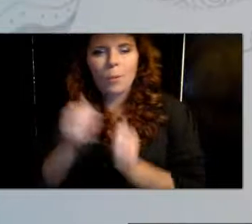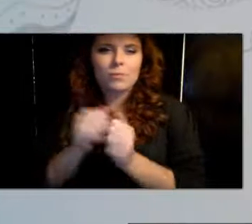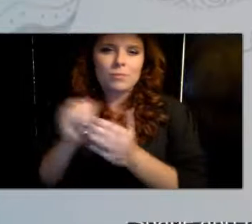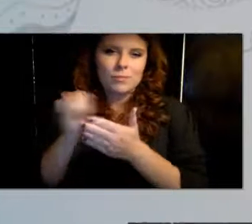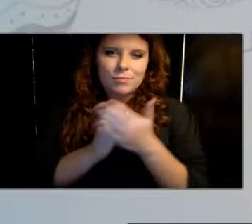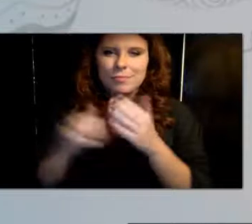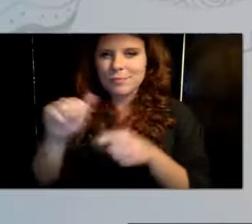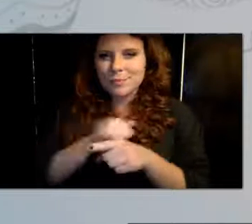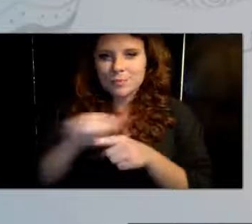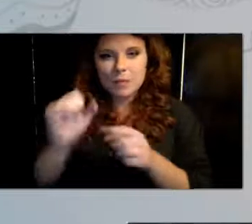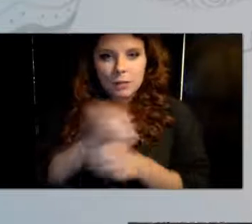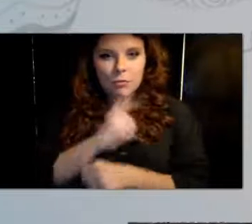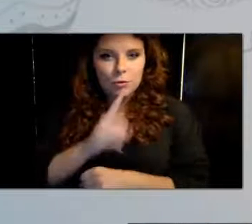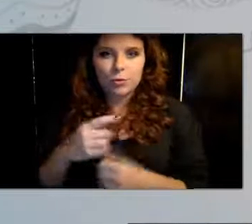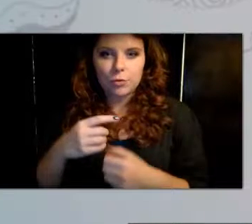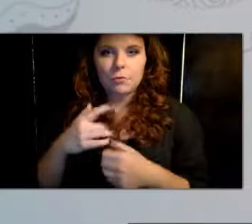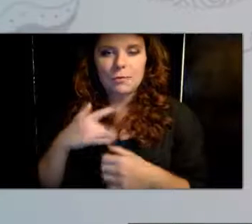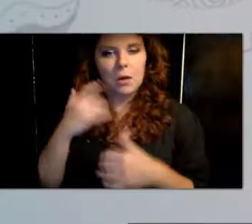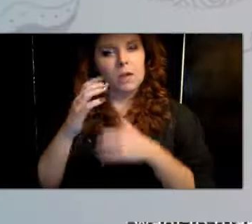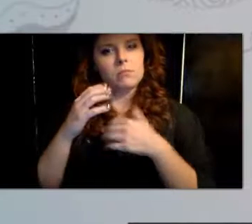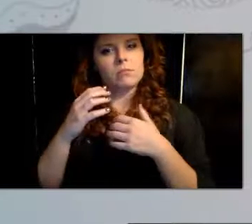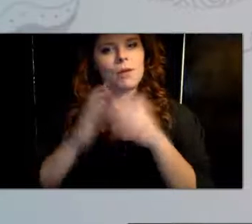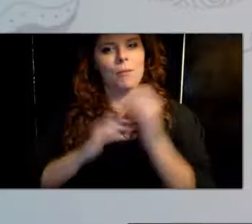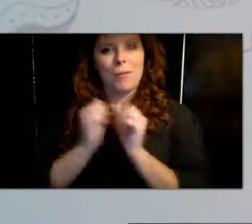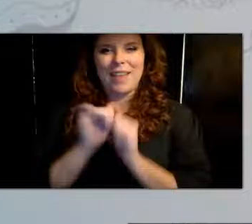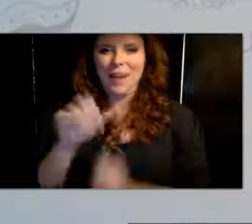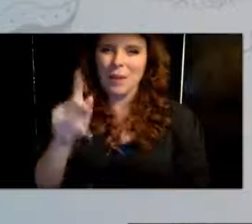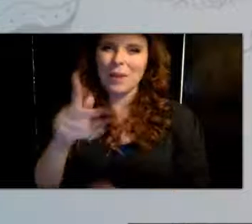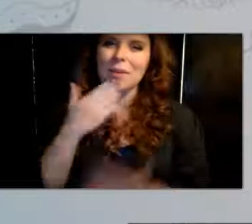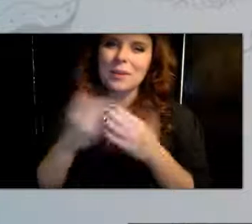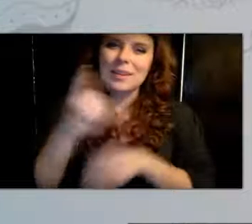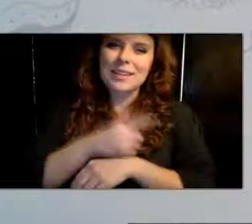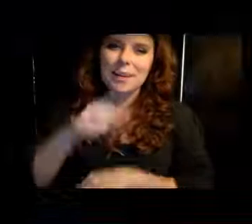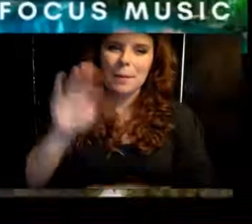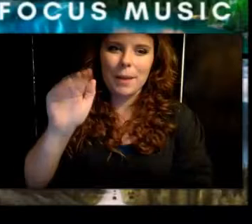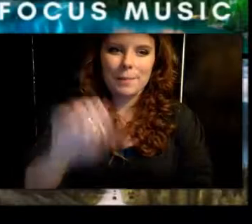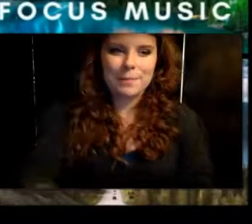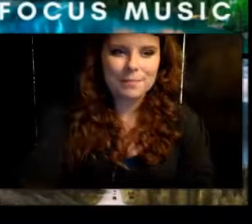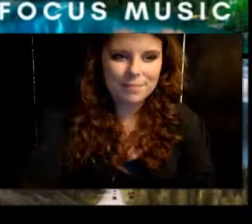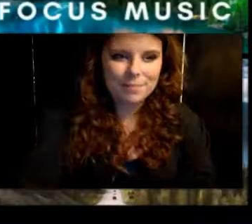practice. So I want to make sure you guys are really comfortable with this part. Okay? Have a good day, guys. Bye-bye.